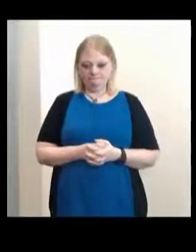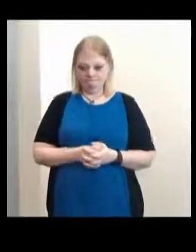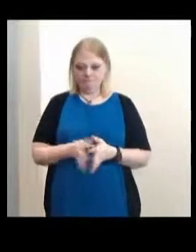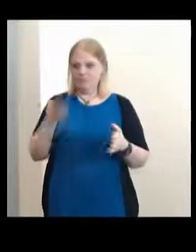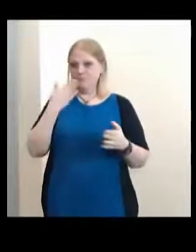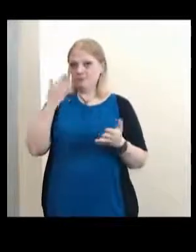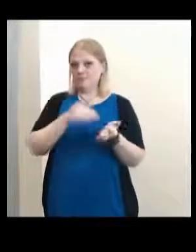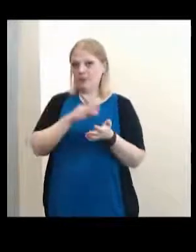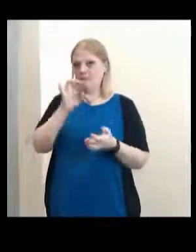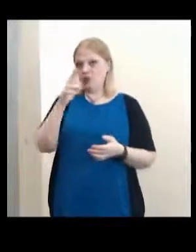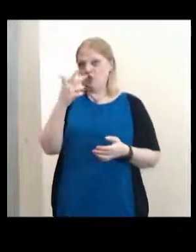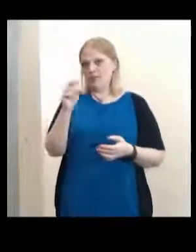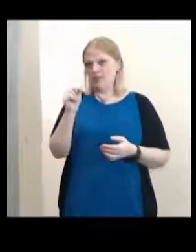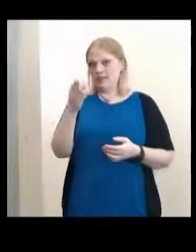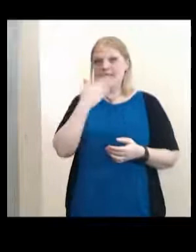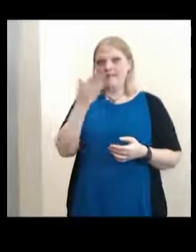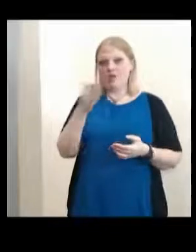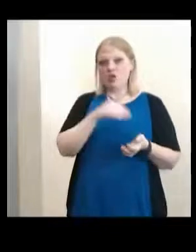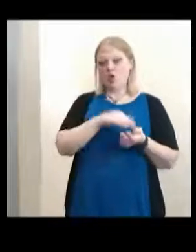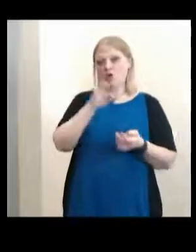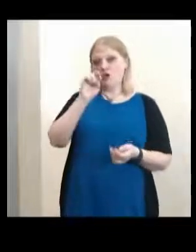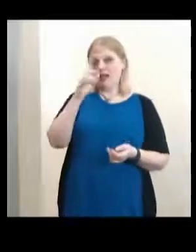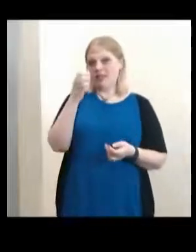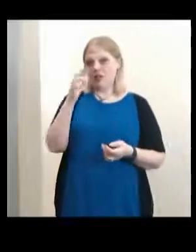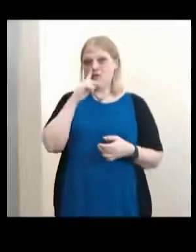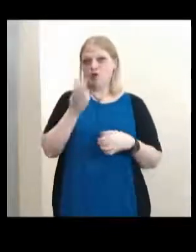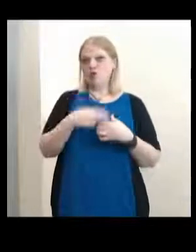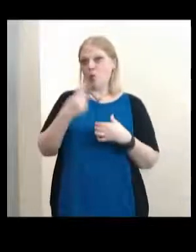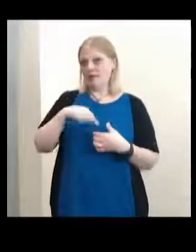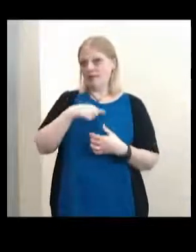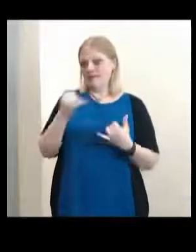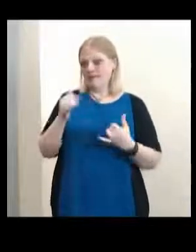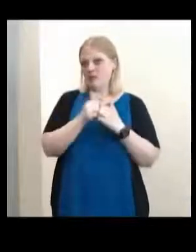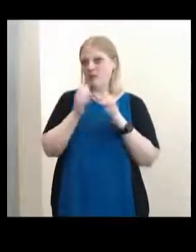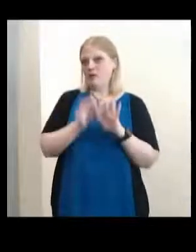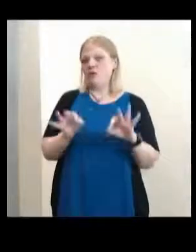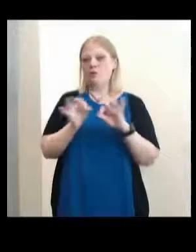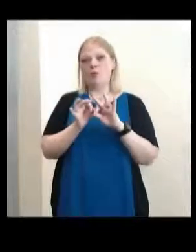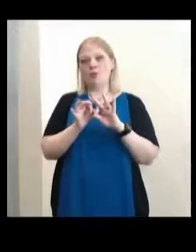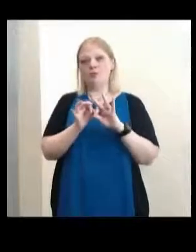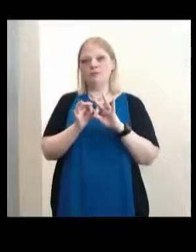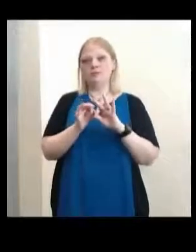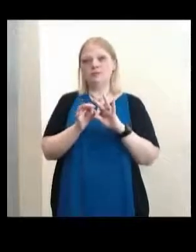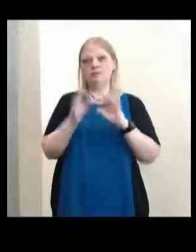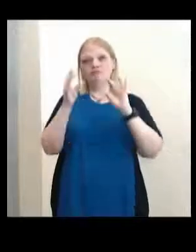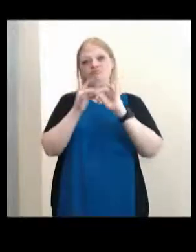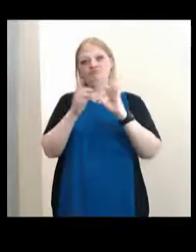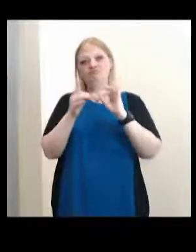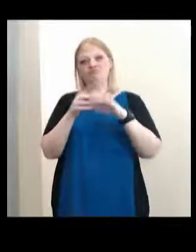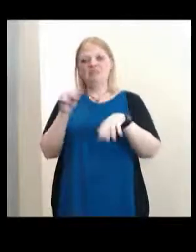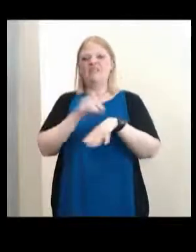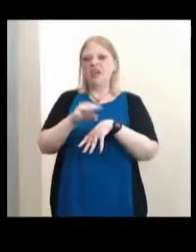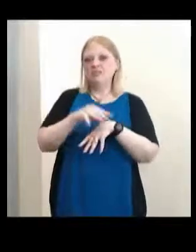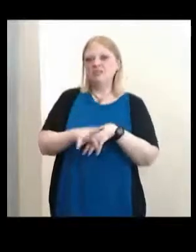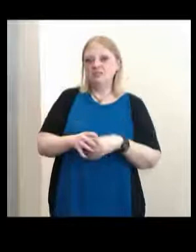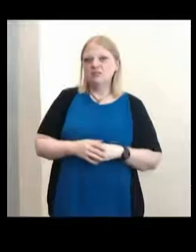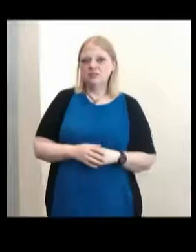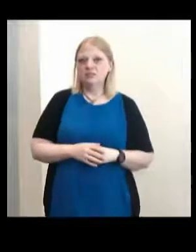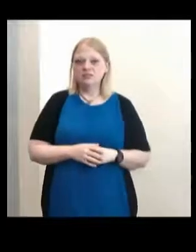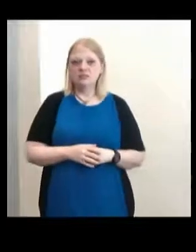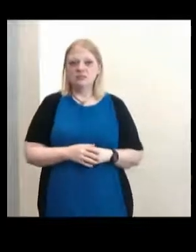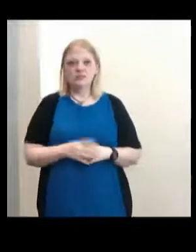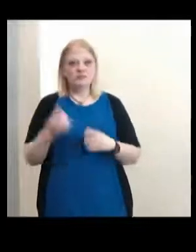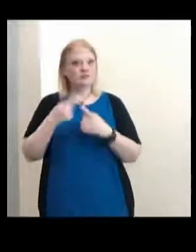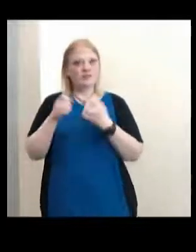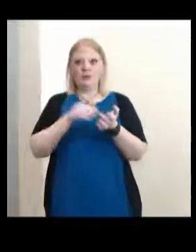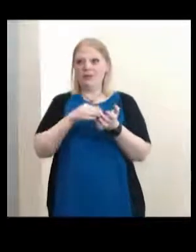Thank you, Dr. Burstein. Thank you, Dr. Nylander, for joining us today with those important words, important advice. And it's coming from